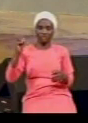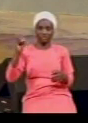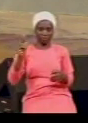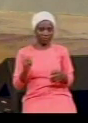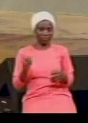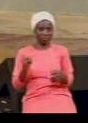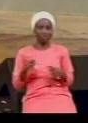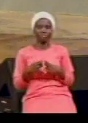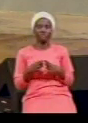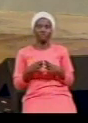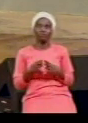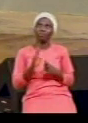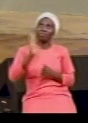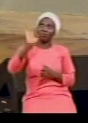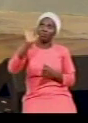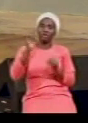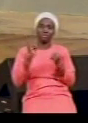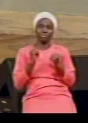His power